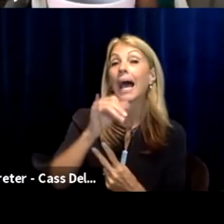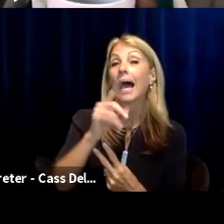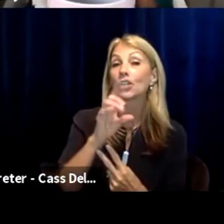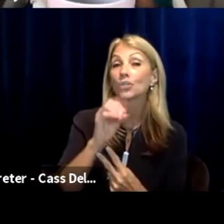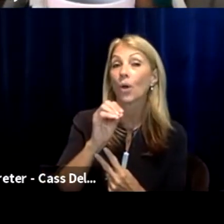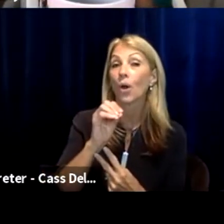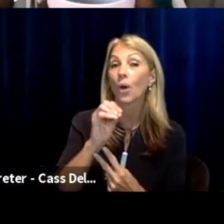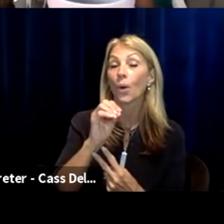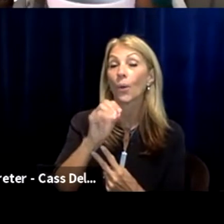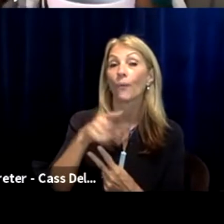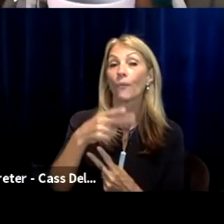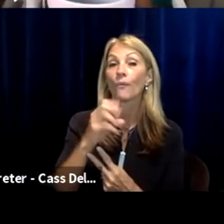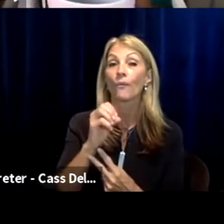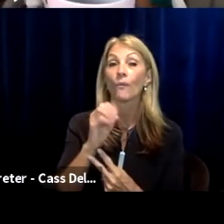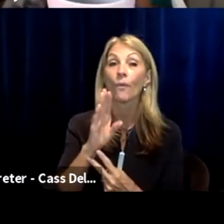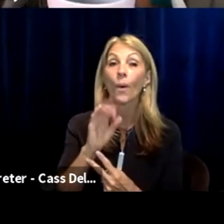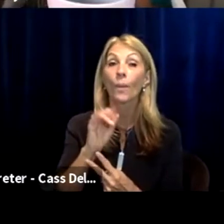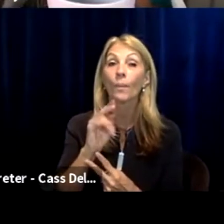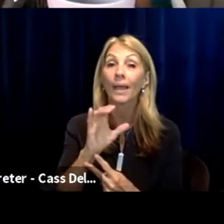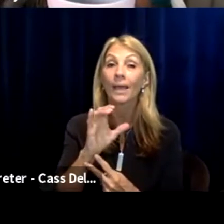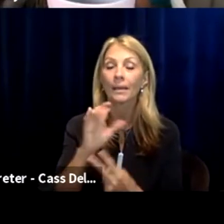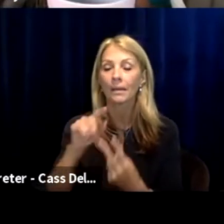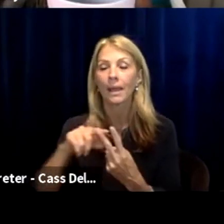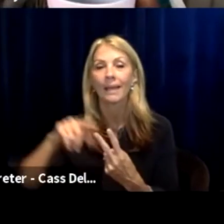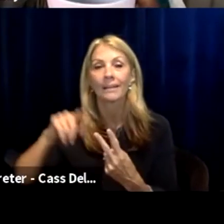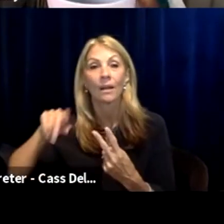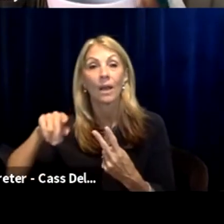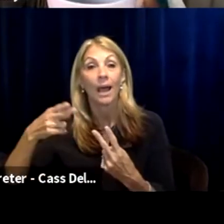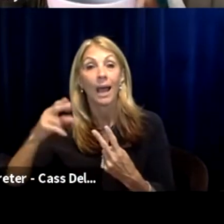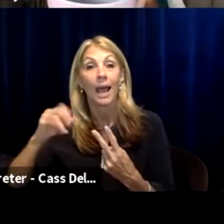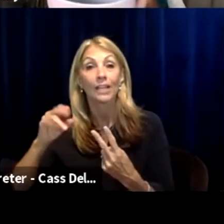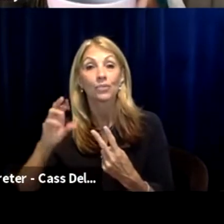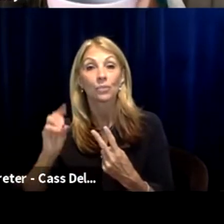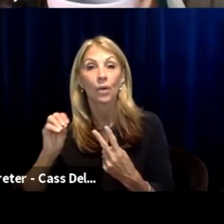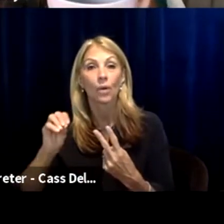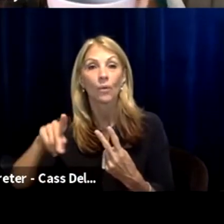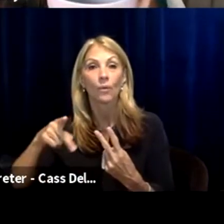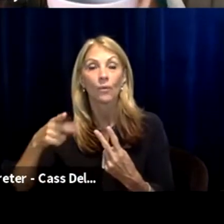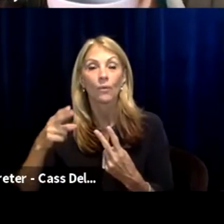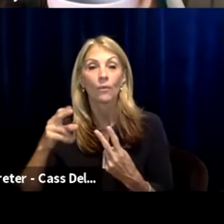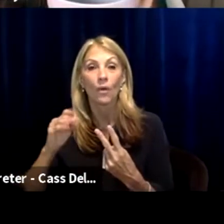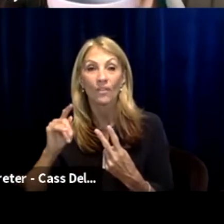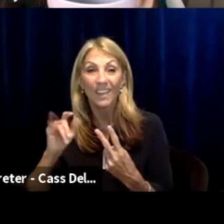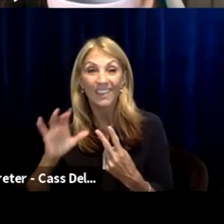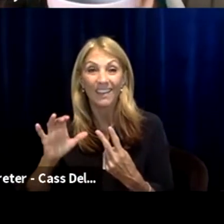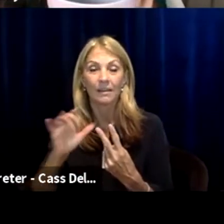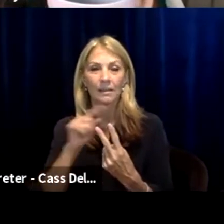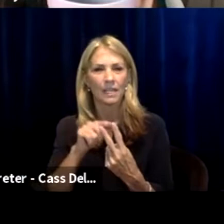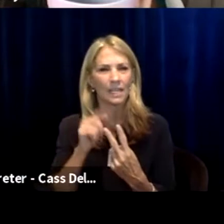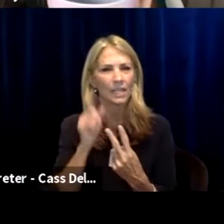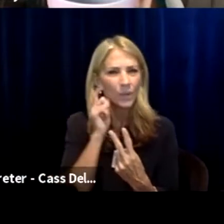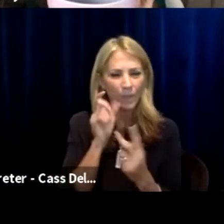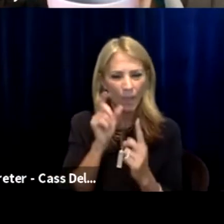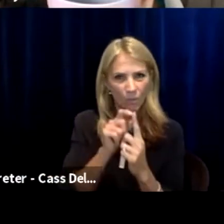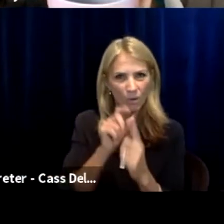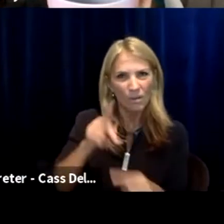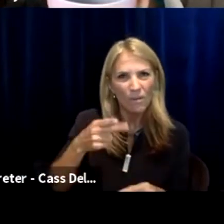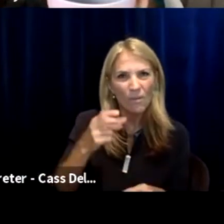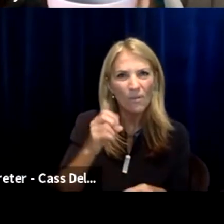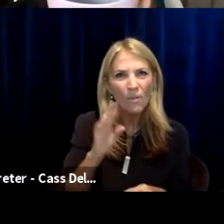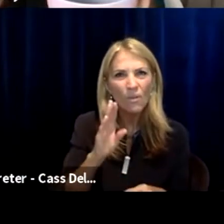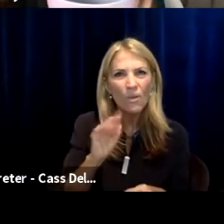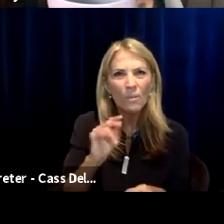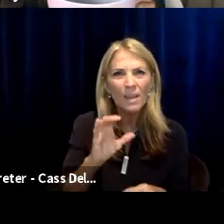hear hydrophobic, do you hear the word phobia in there, like for fear? Yes, so that side